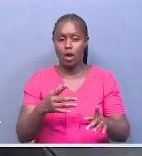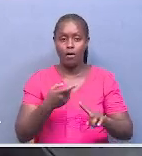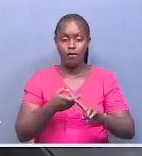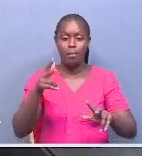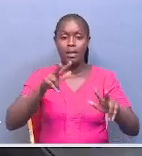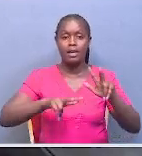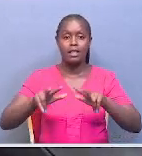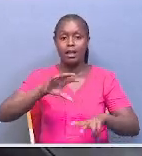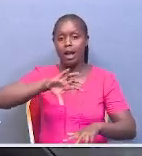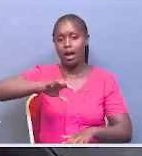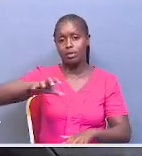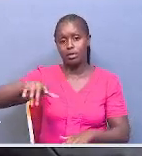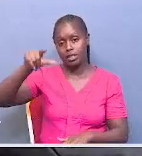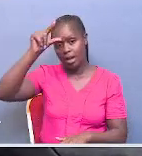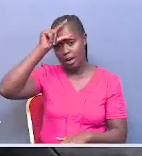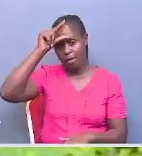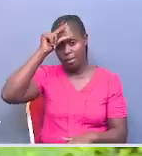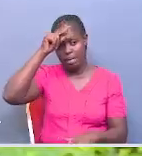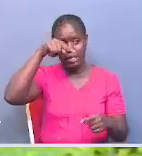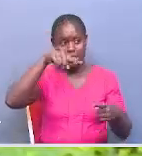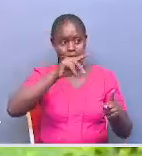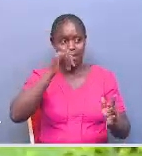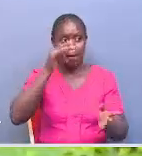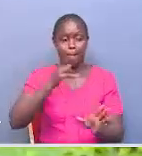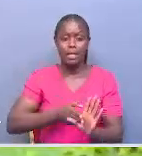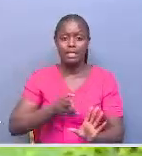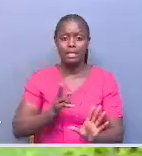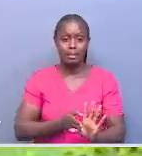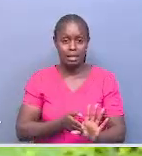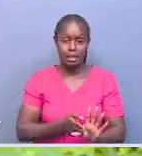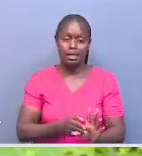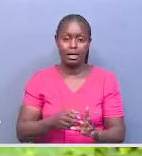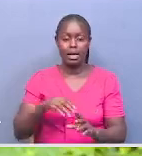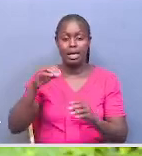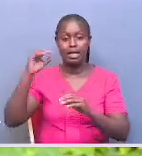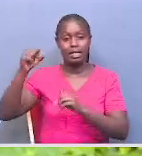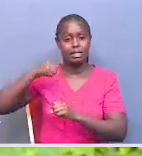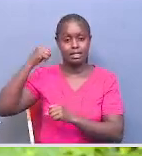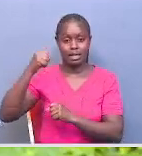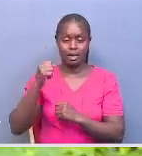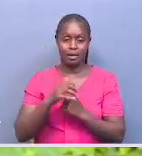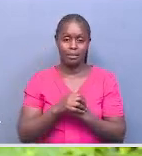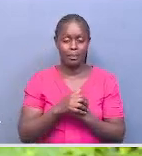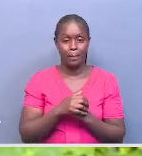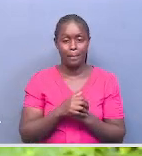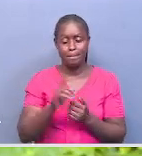government. Anthony took part in the strike. So many letters to them,